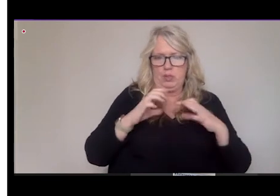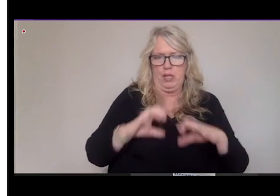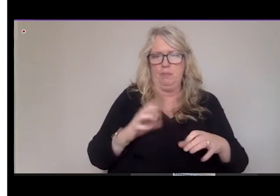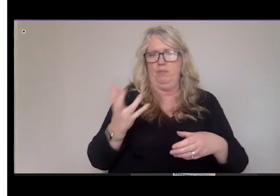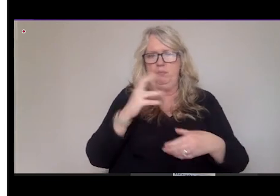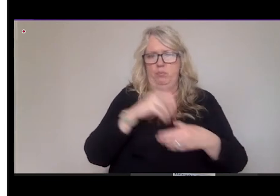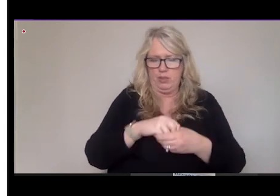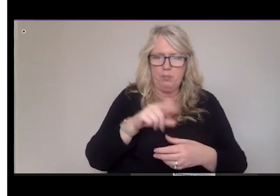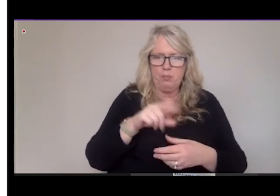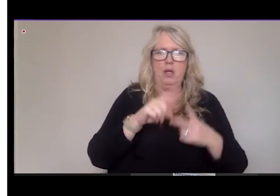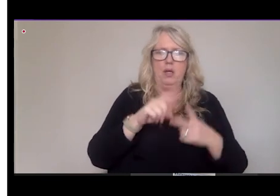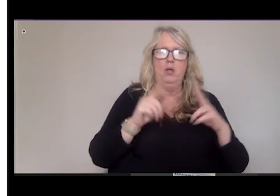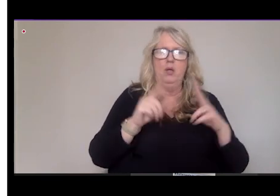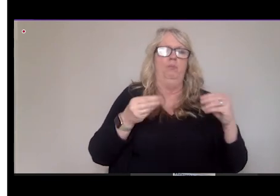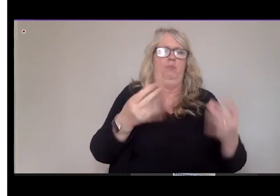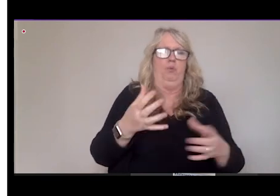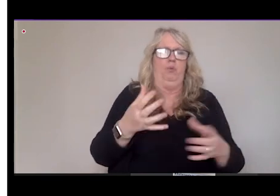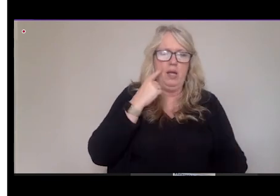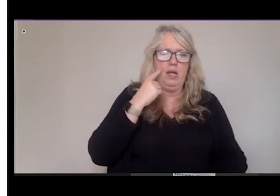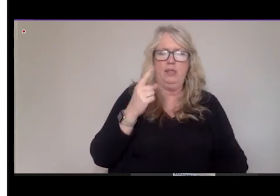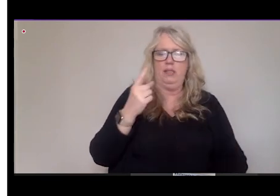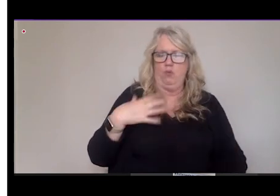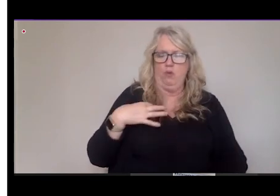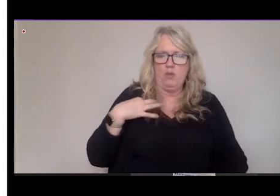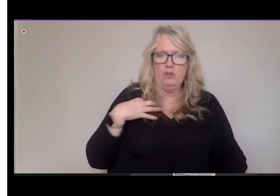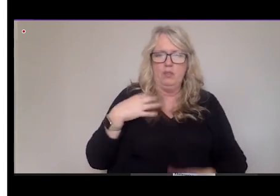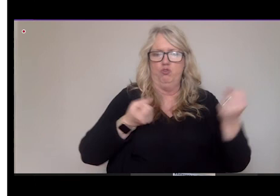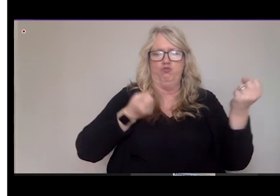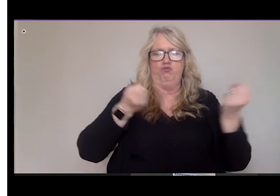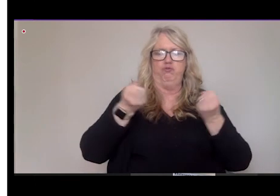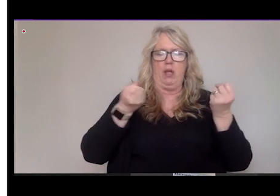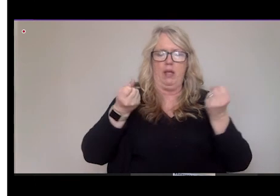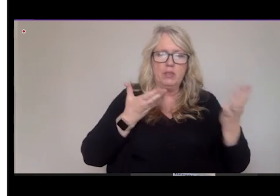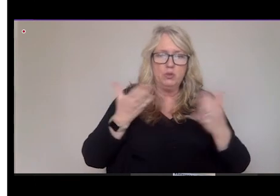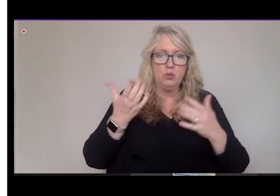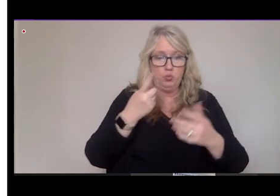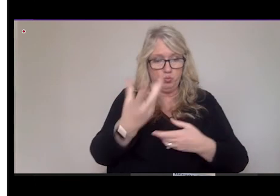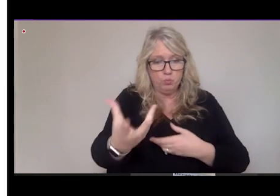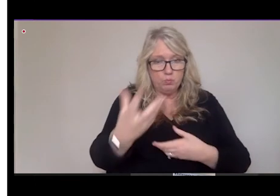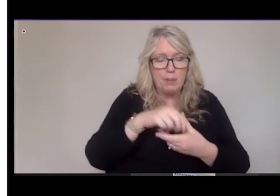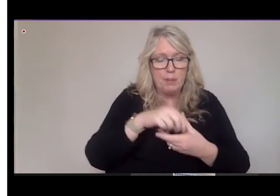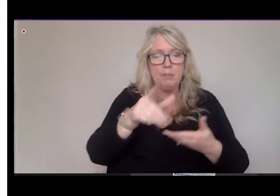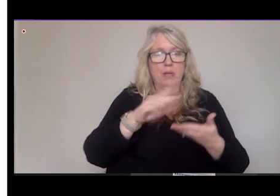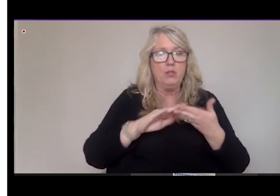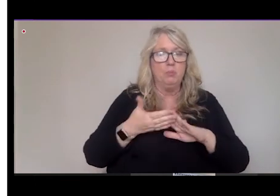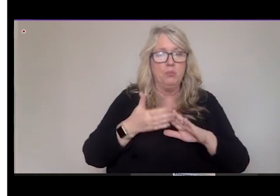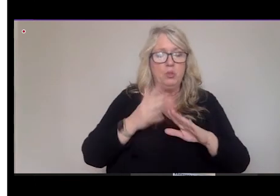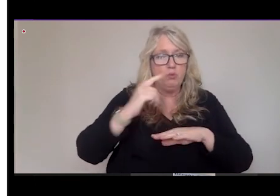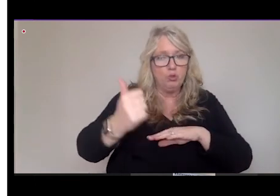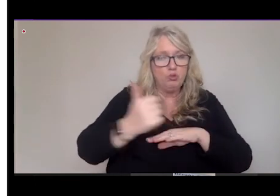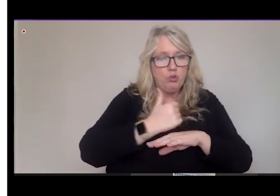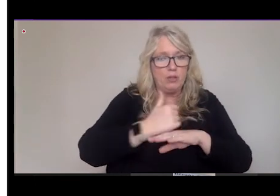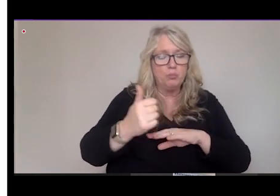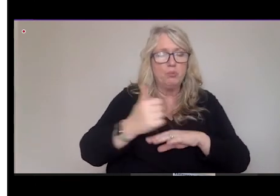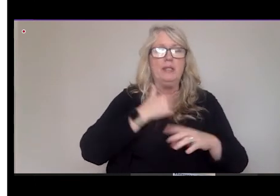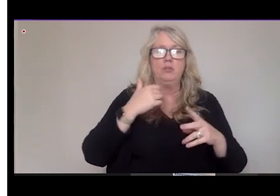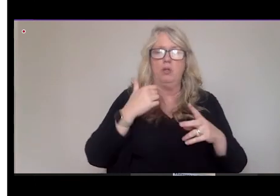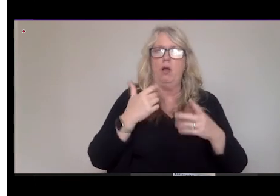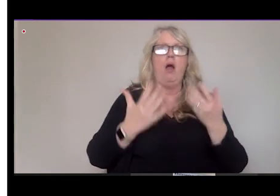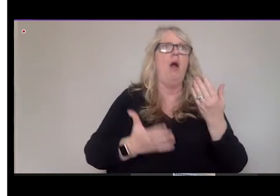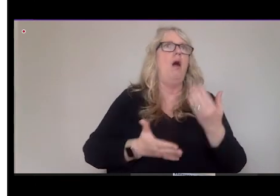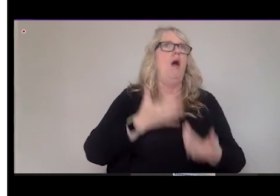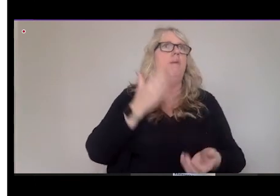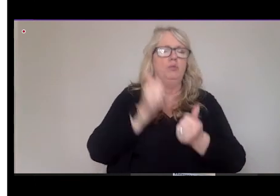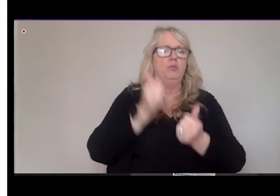clients, your participants, where they would provide volunteer driver services. Do you participate in community